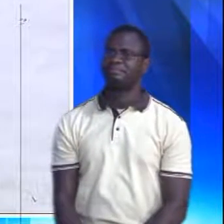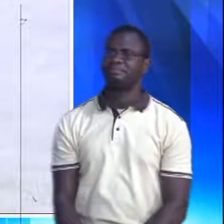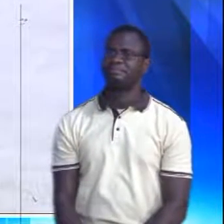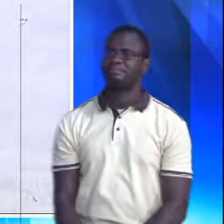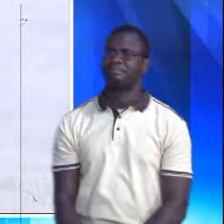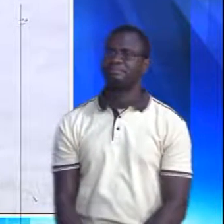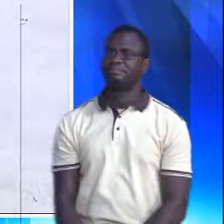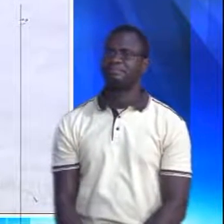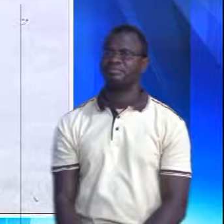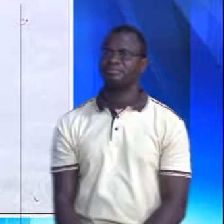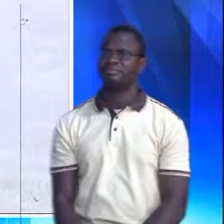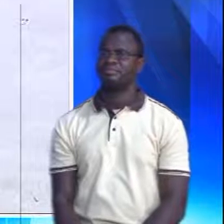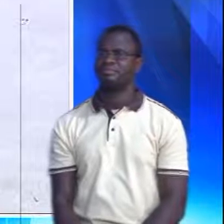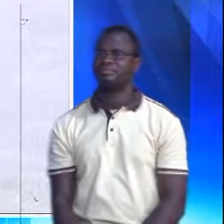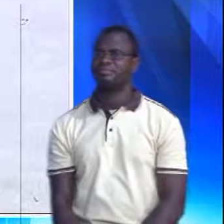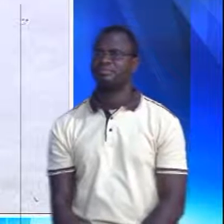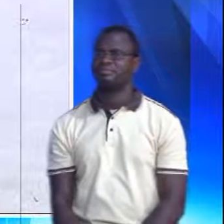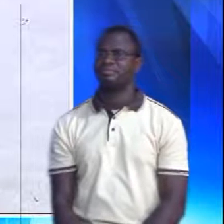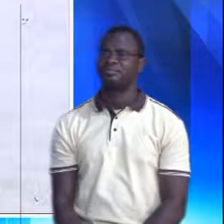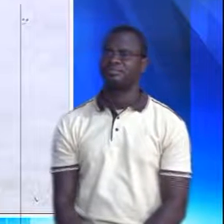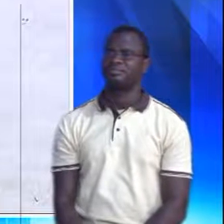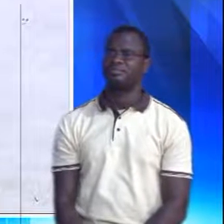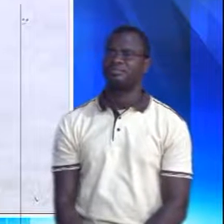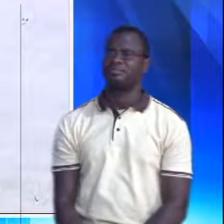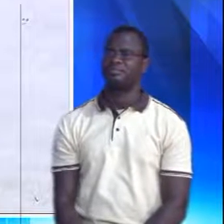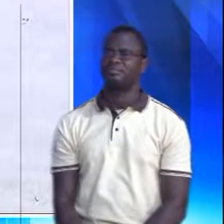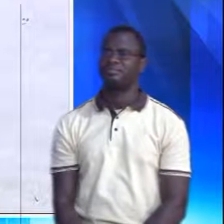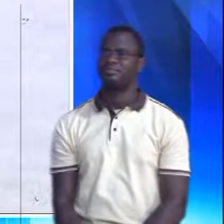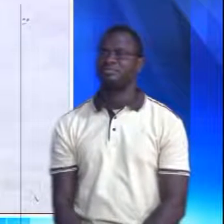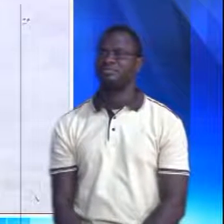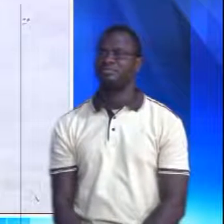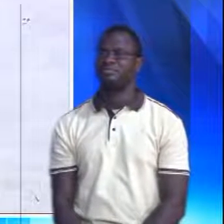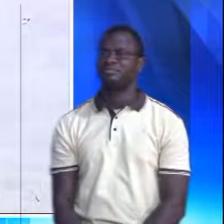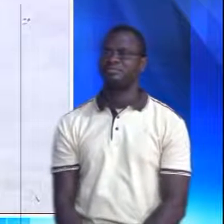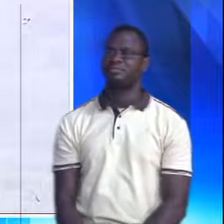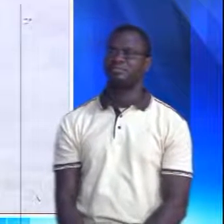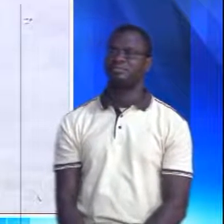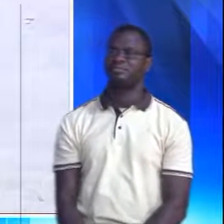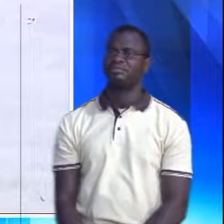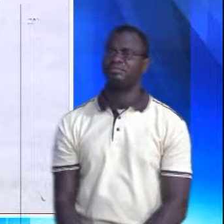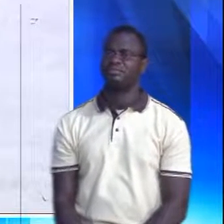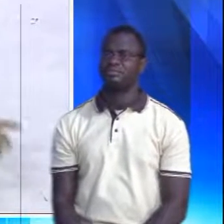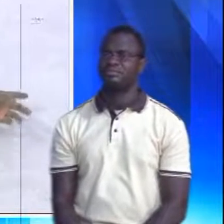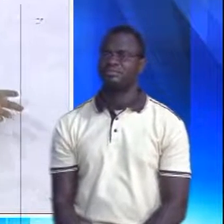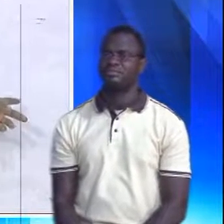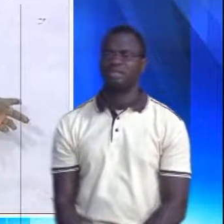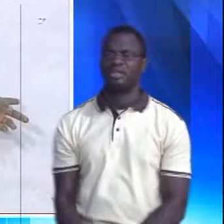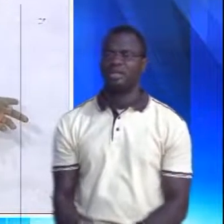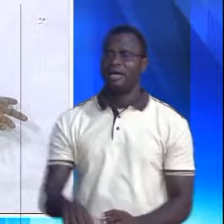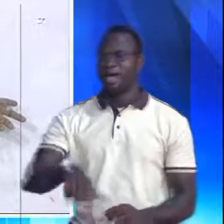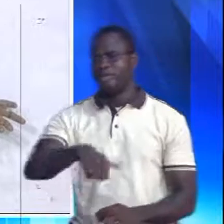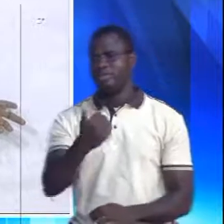There is a limitation. We not say because you have your rights to speak anyhow, you abuse person of